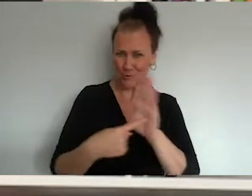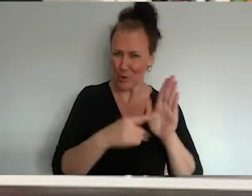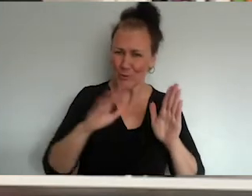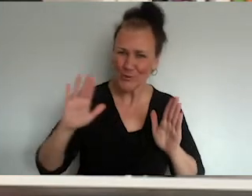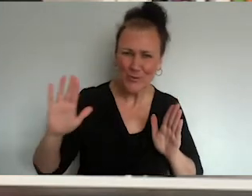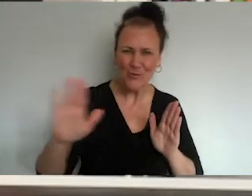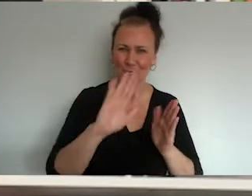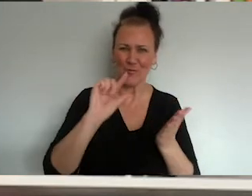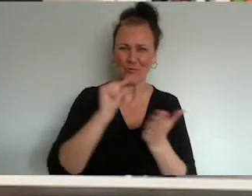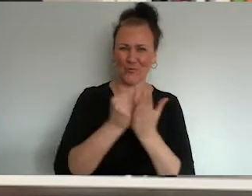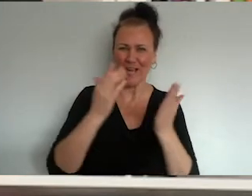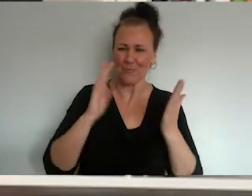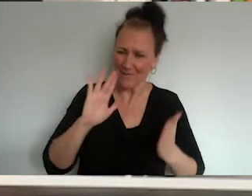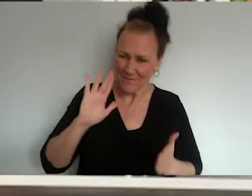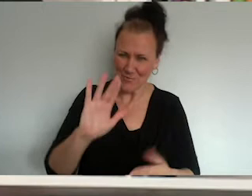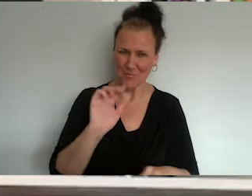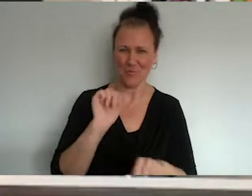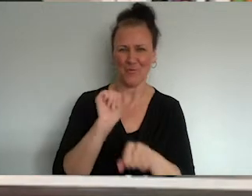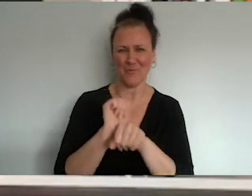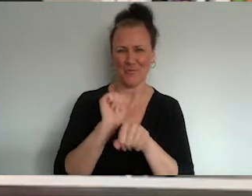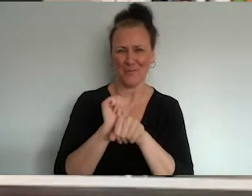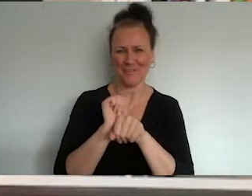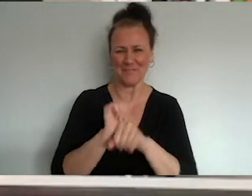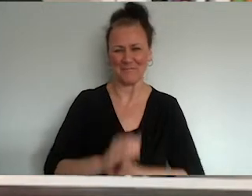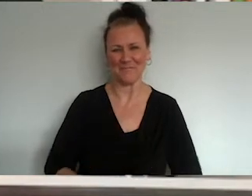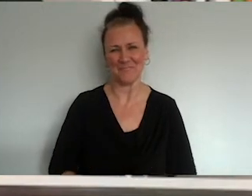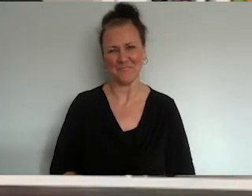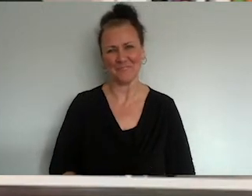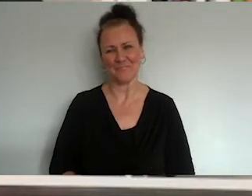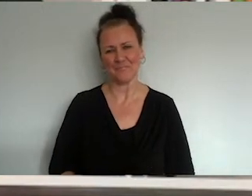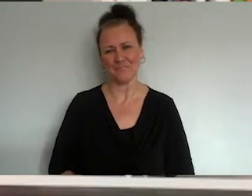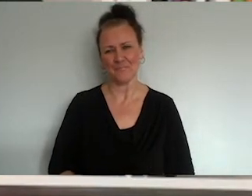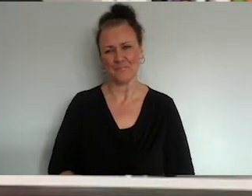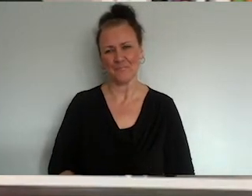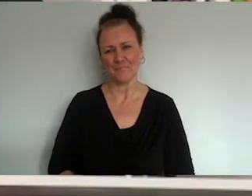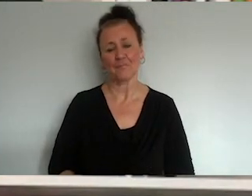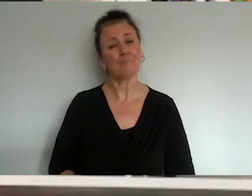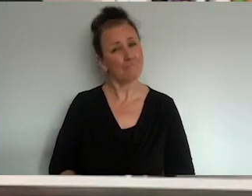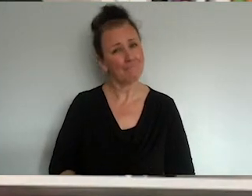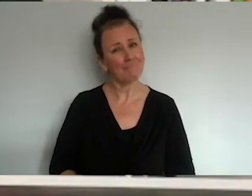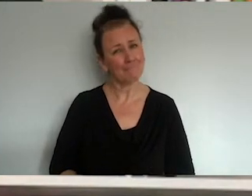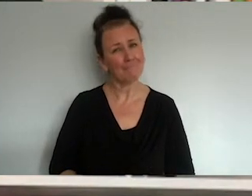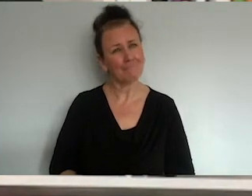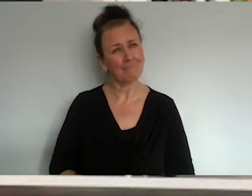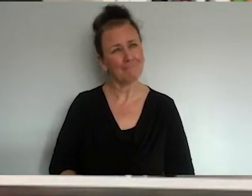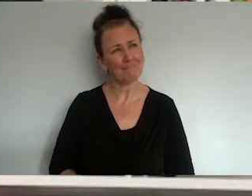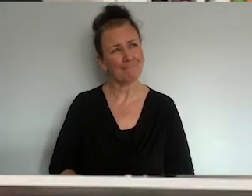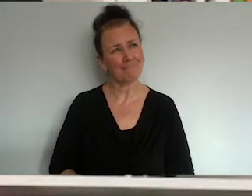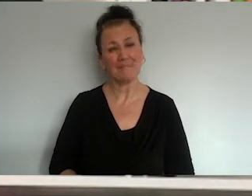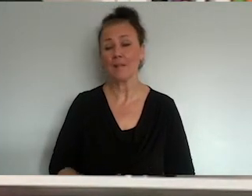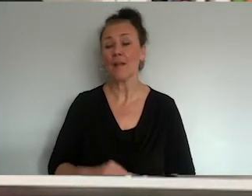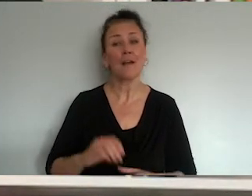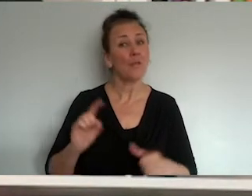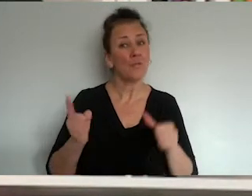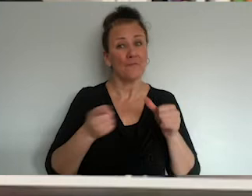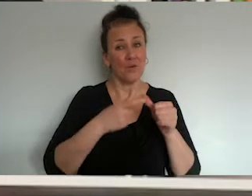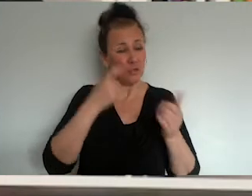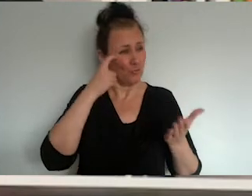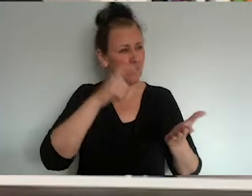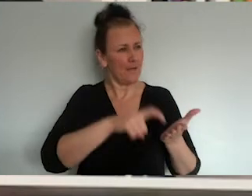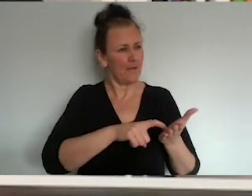directly on our graduates and all of the members of our community. The first has been